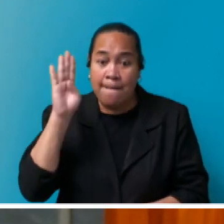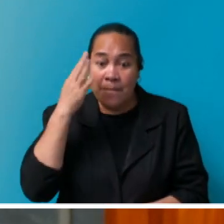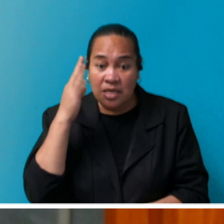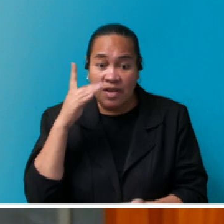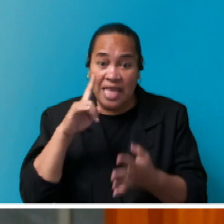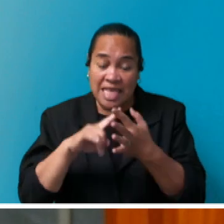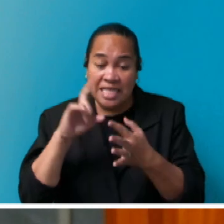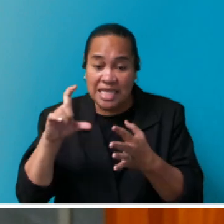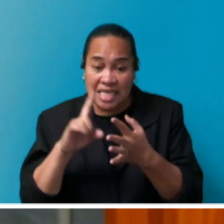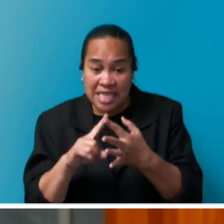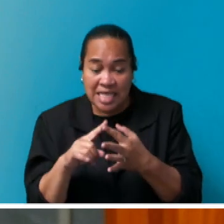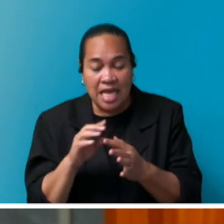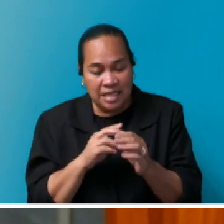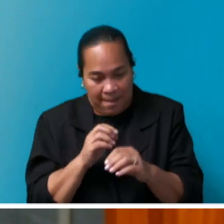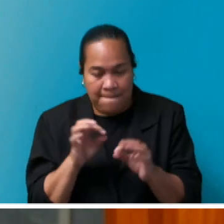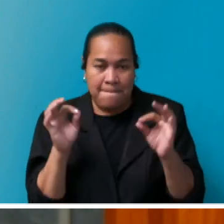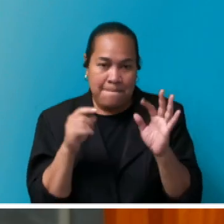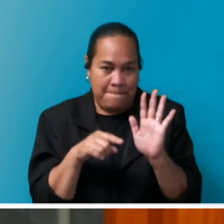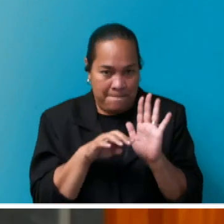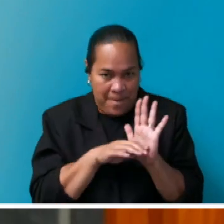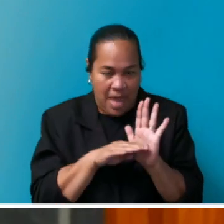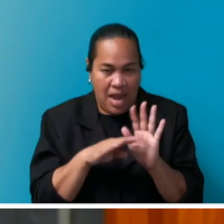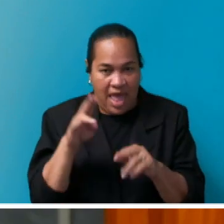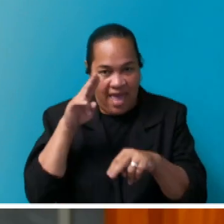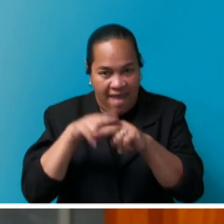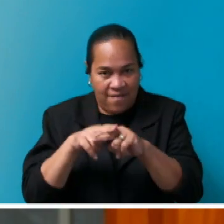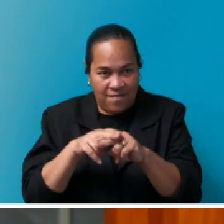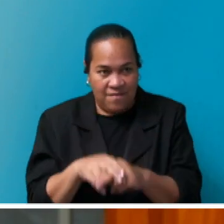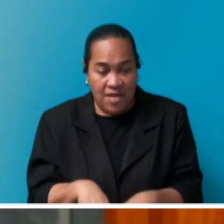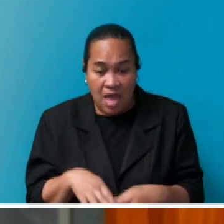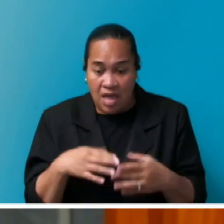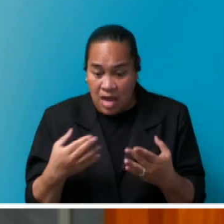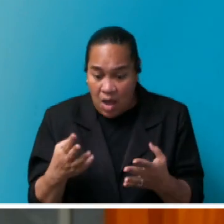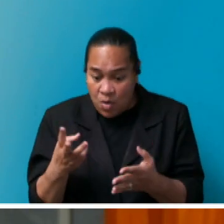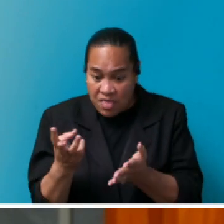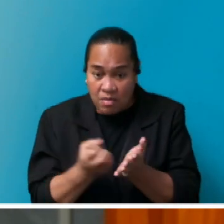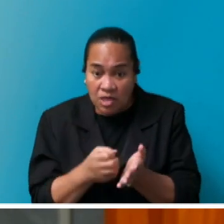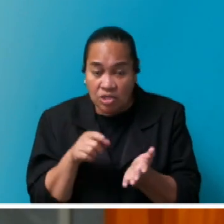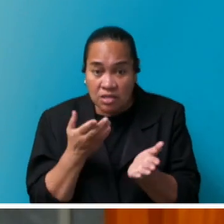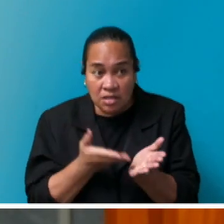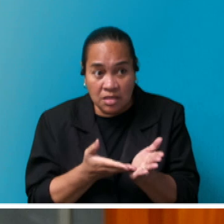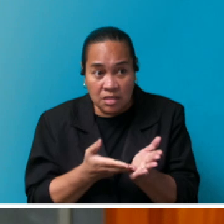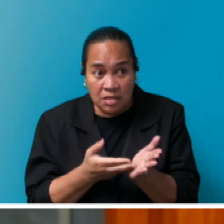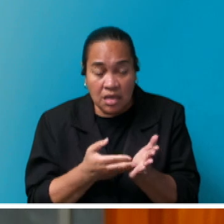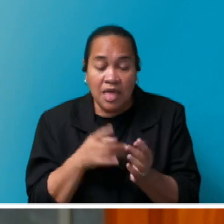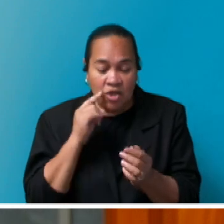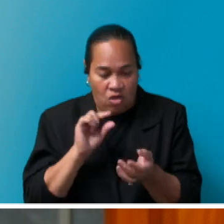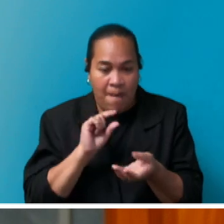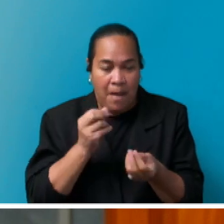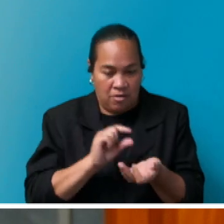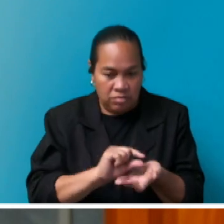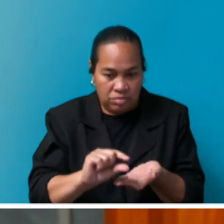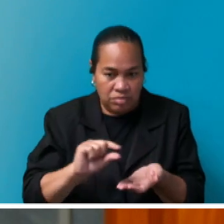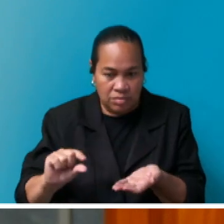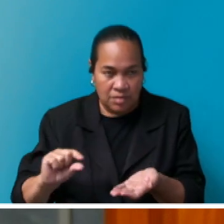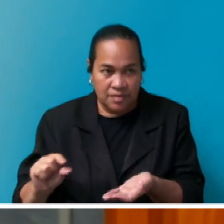under band F. Based on the current payroll records, ECE teachers are distributed across the